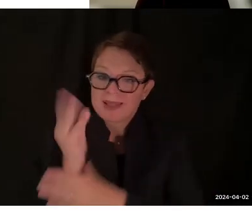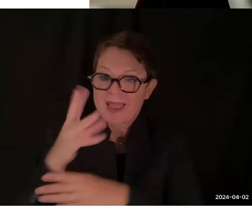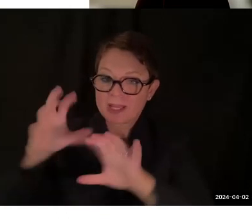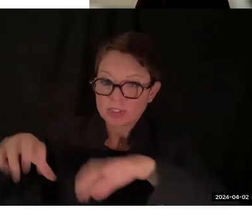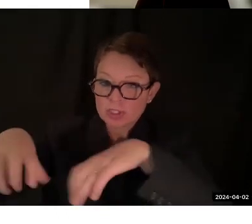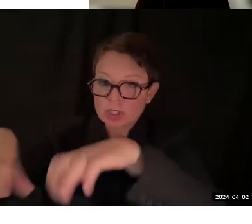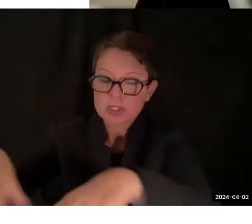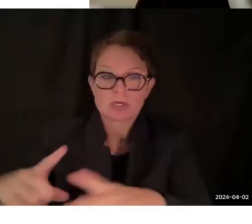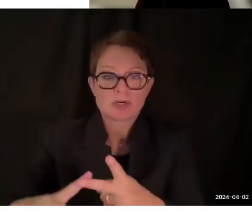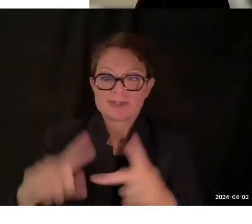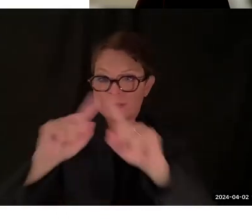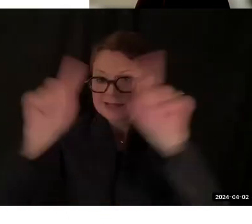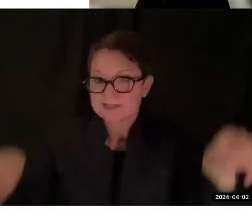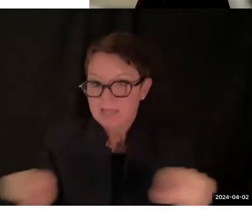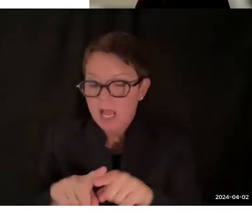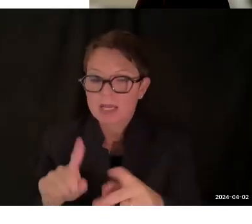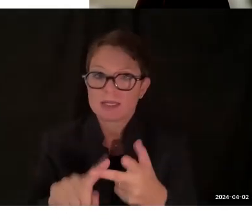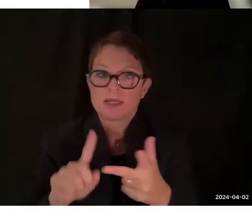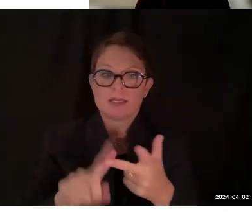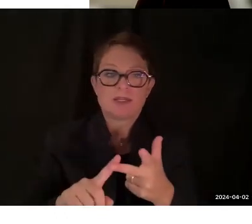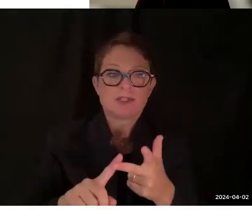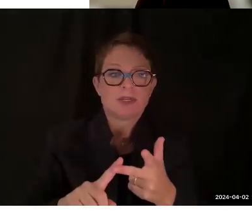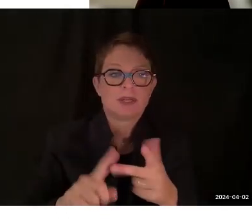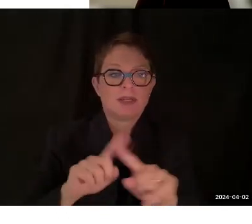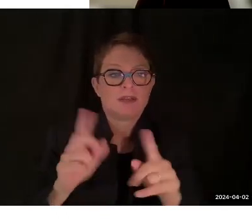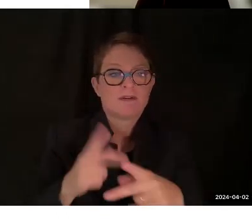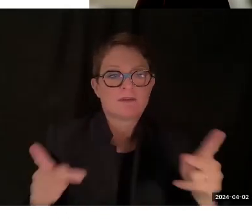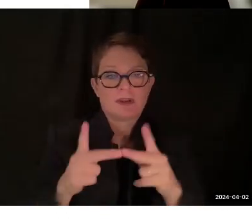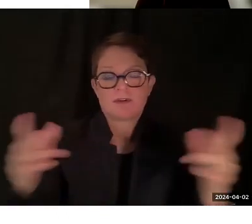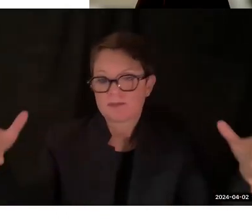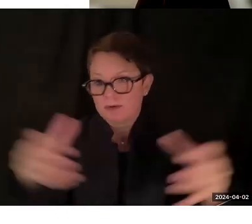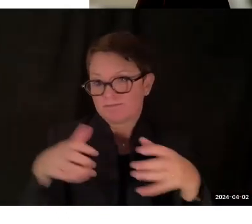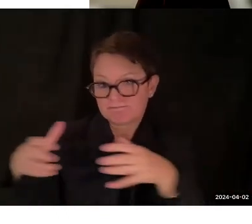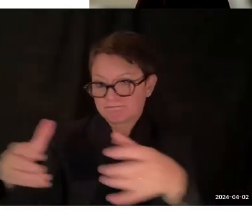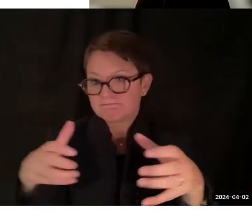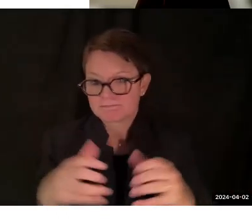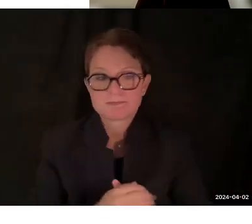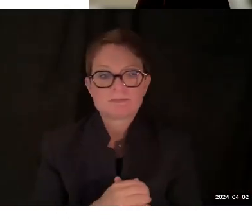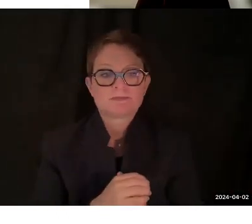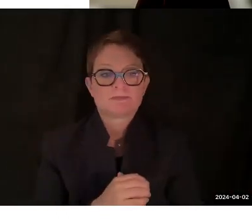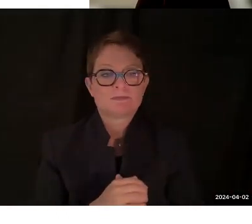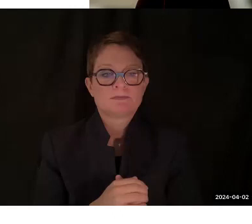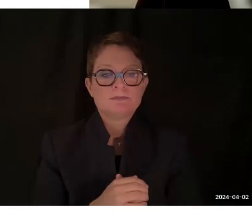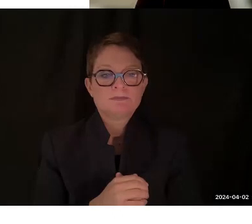signage, as well as areas for bike racks. Next slide.